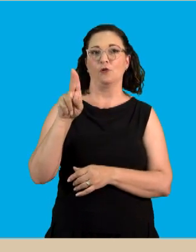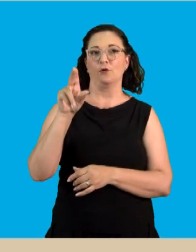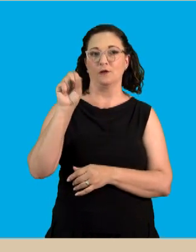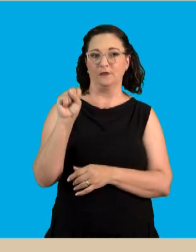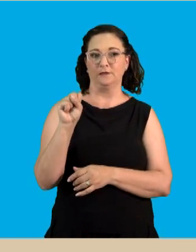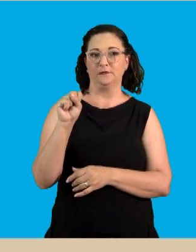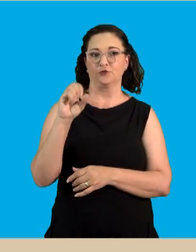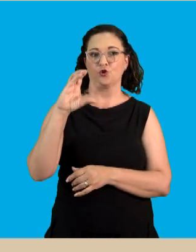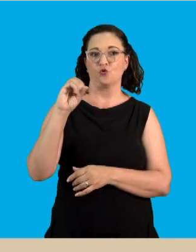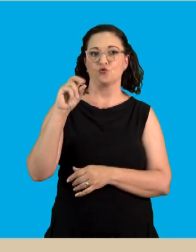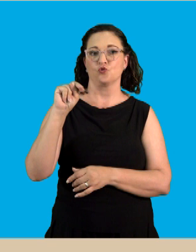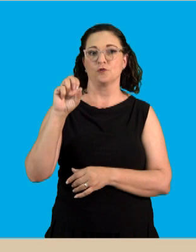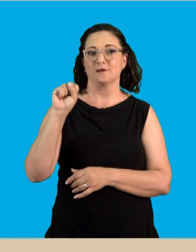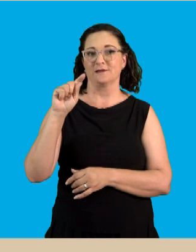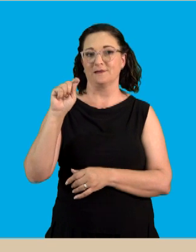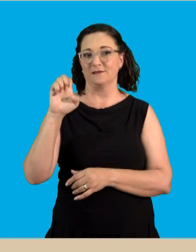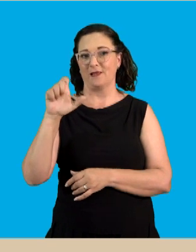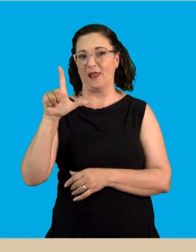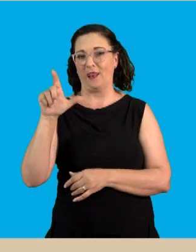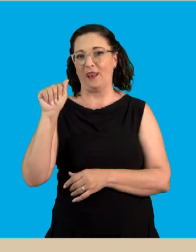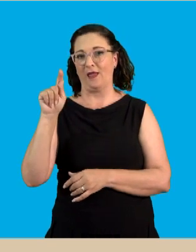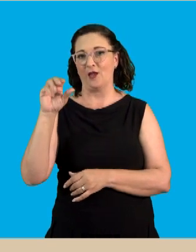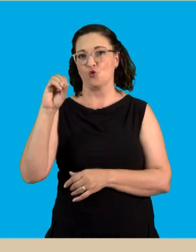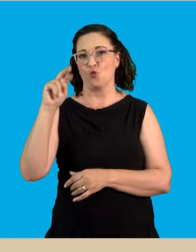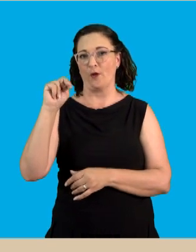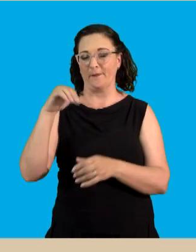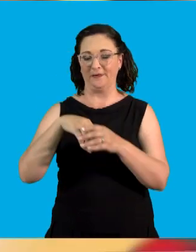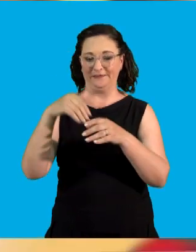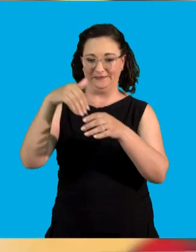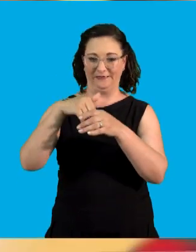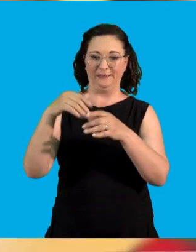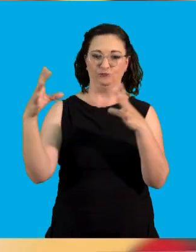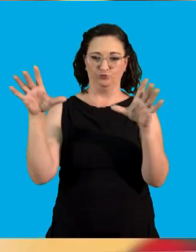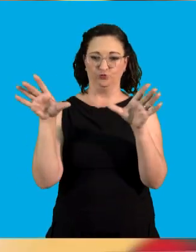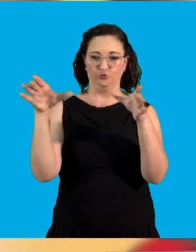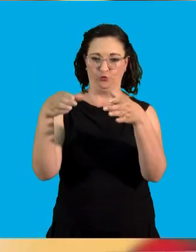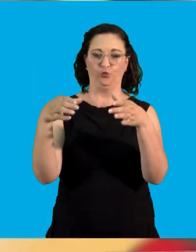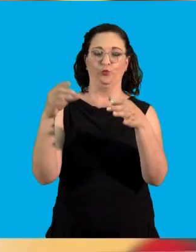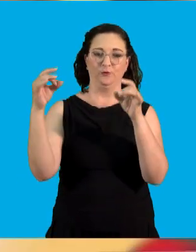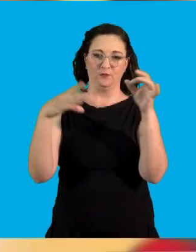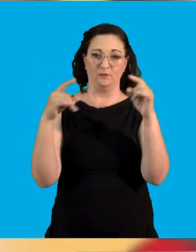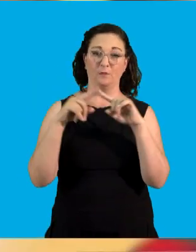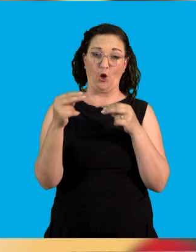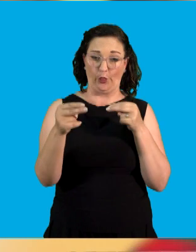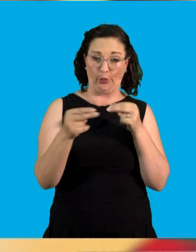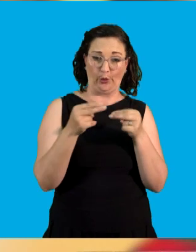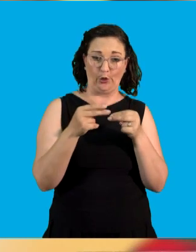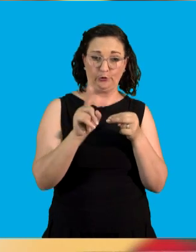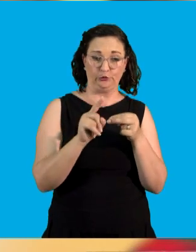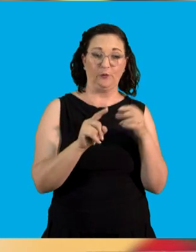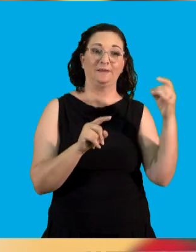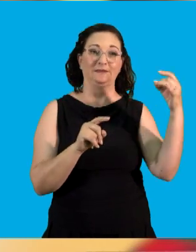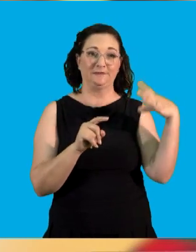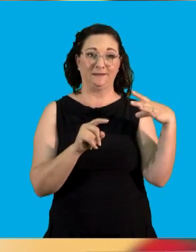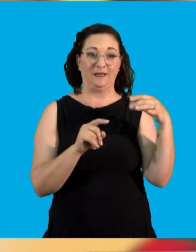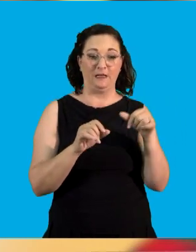the Alpha Centauri. But remember, what is the closest star to us? It is the sun. Right after the sun, the second closest